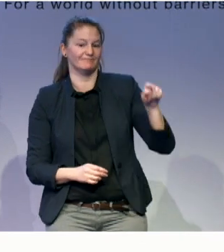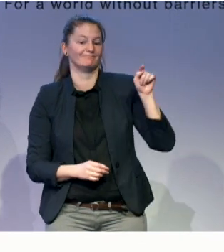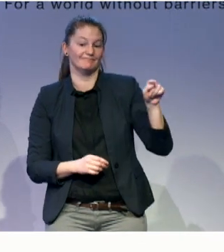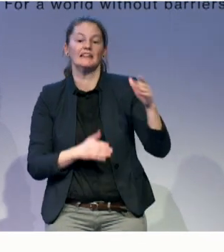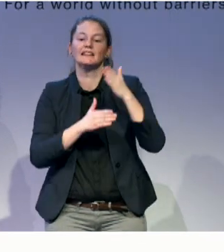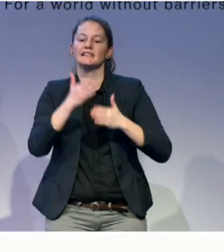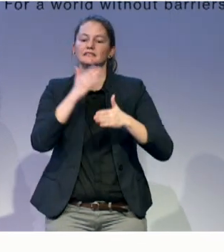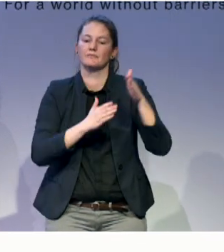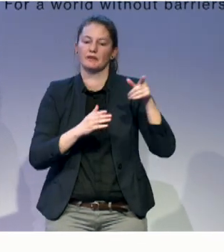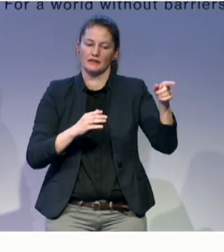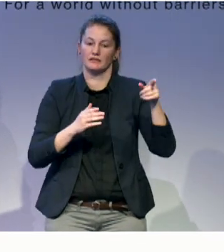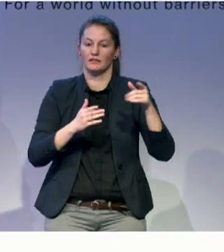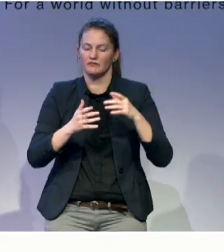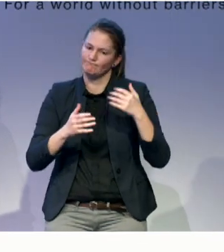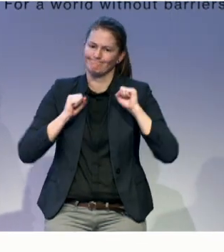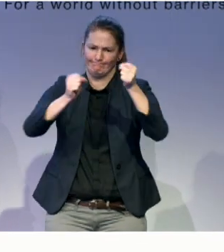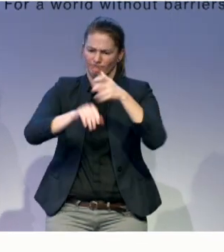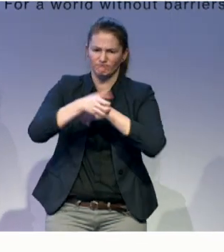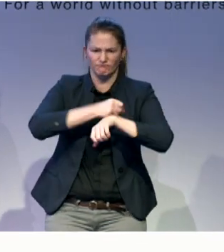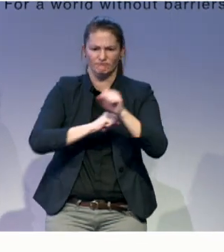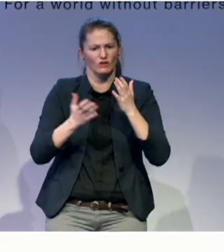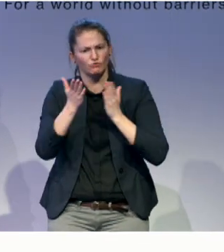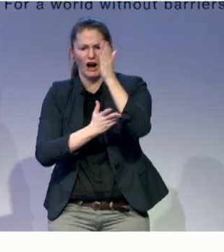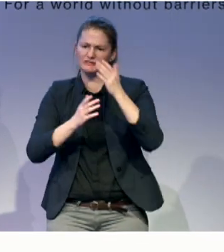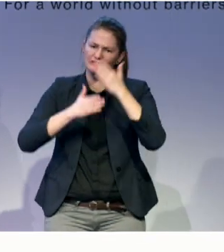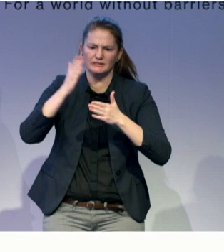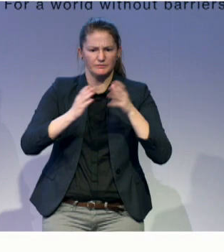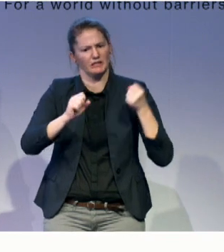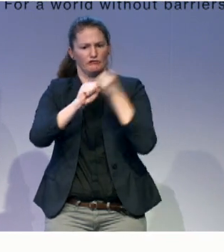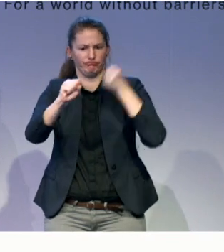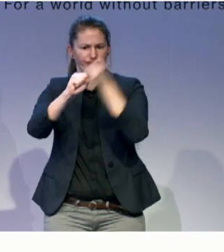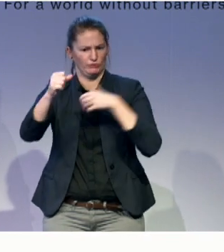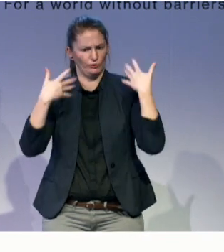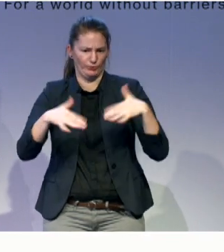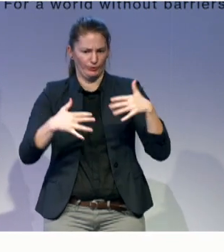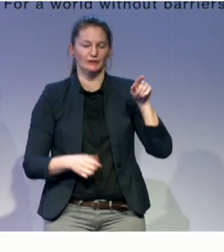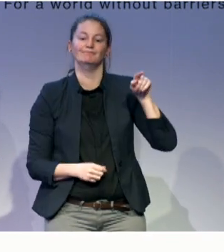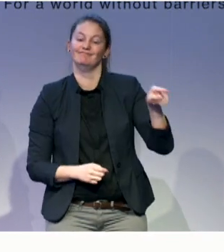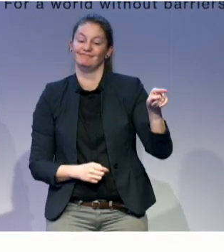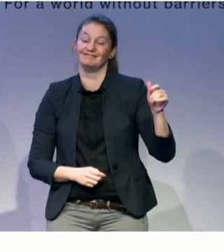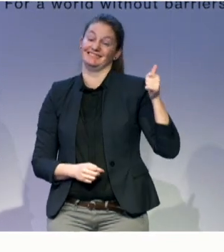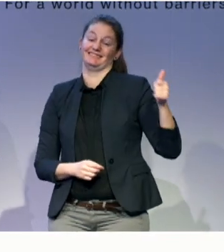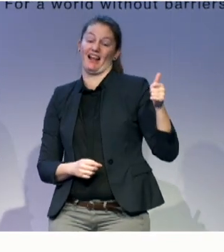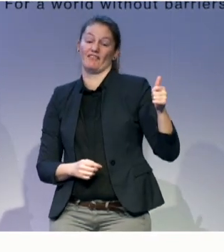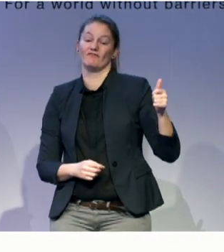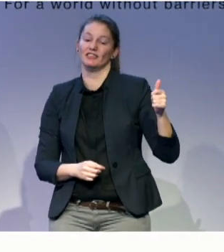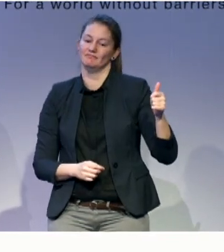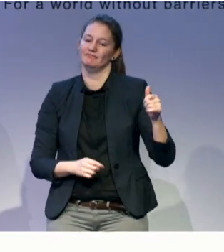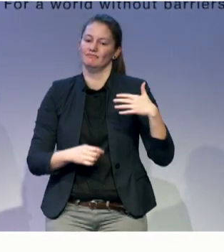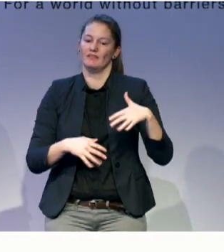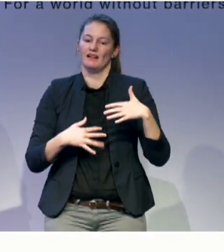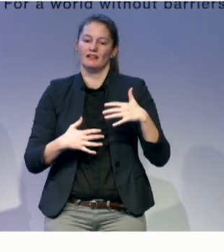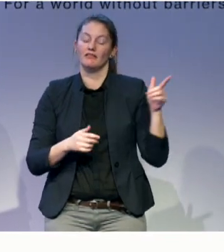has her own personal story that I think will really remind us why we're here and the thematic approach.